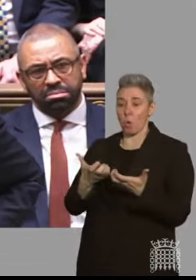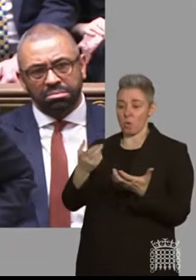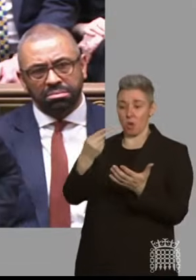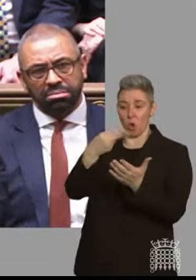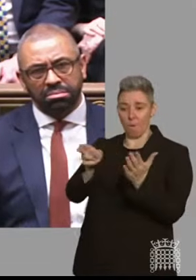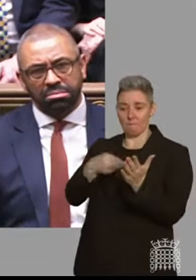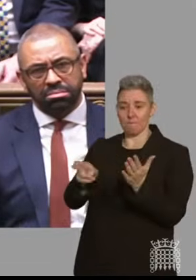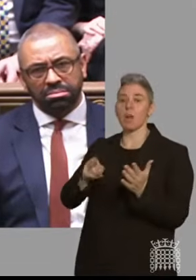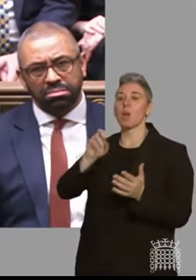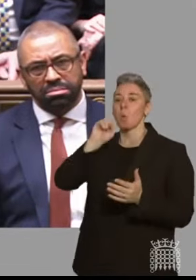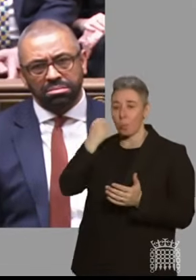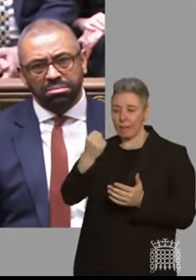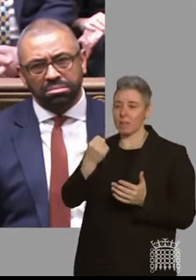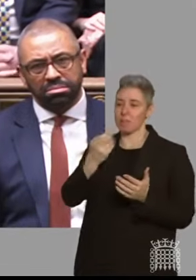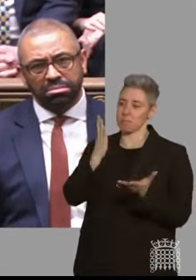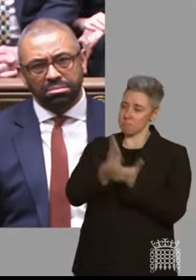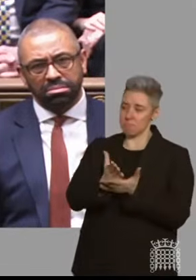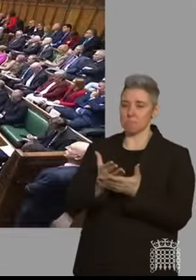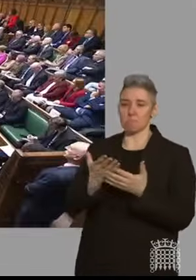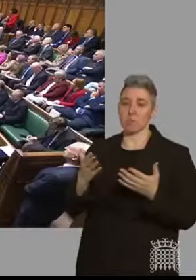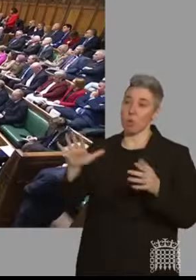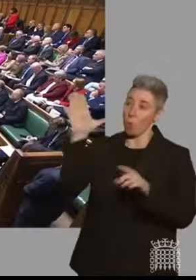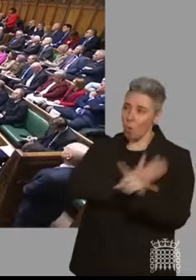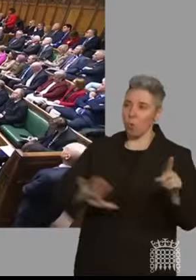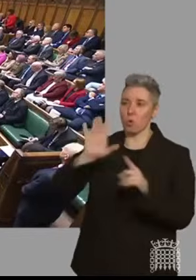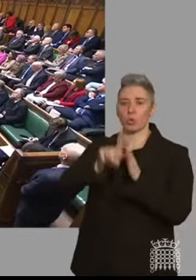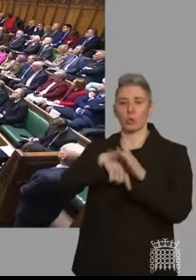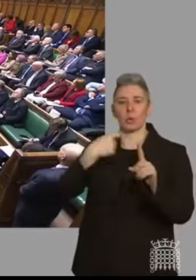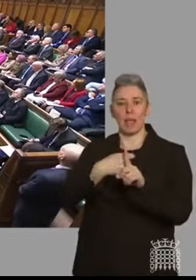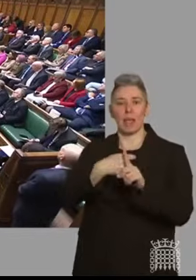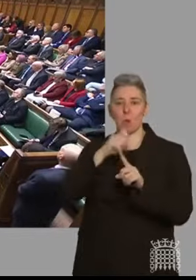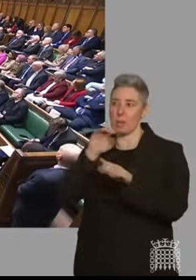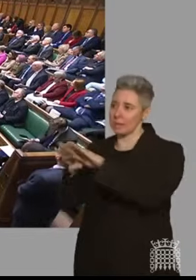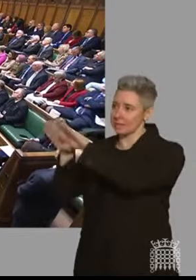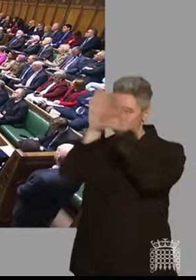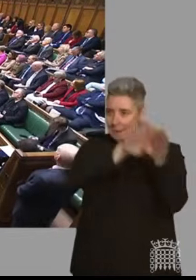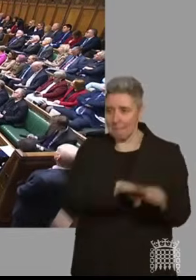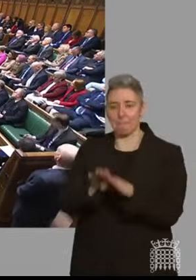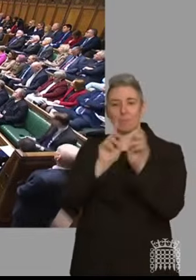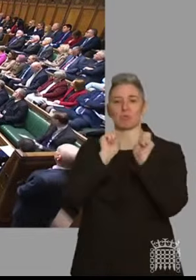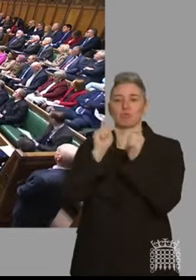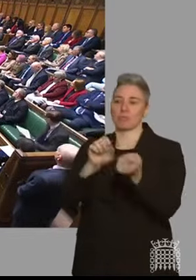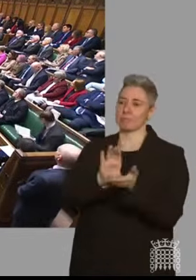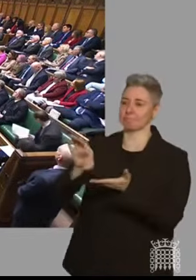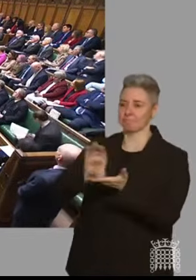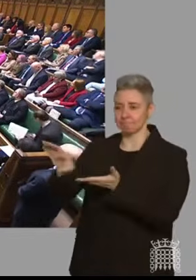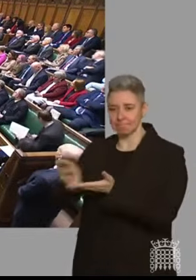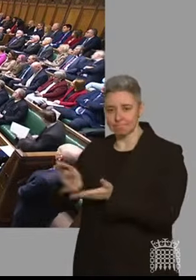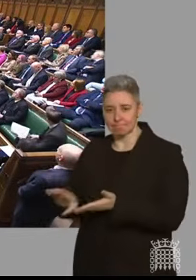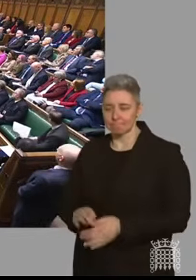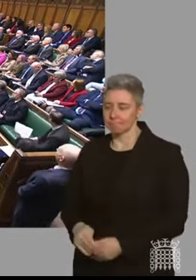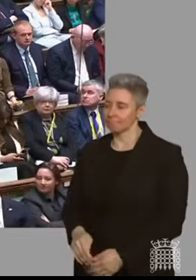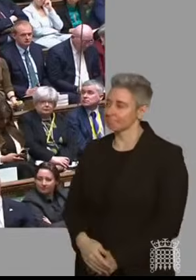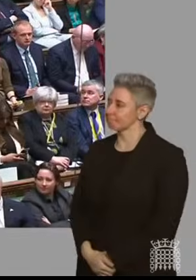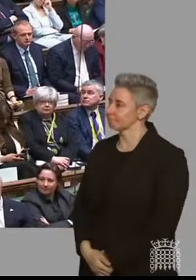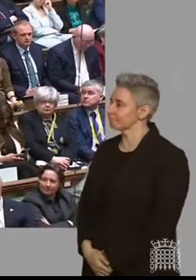on exactly the same basis. And David. Thank you, Mr. Speaker. The future of children's cancer